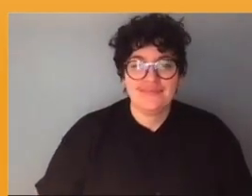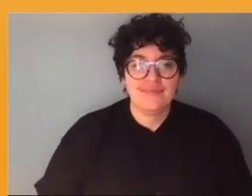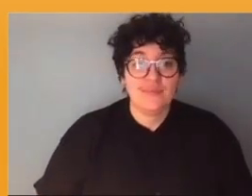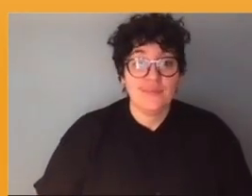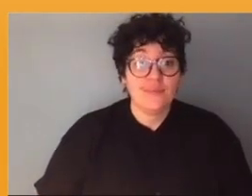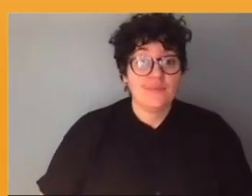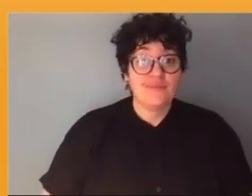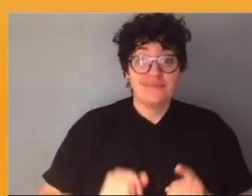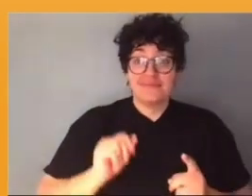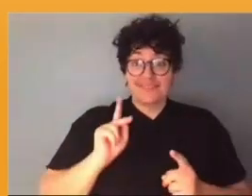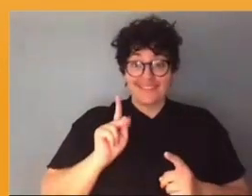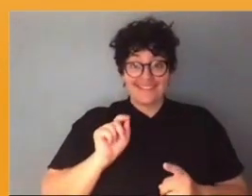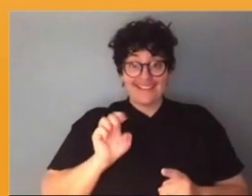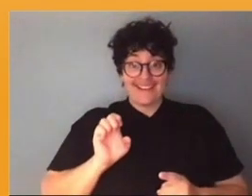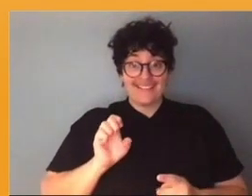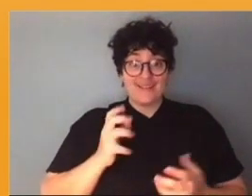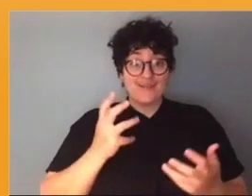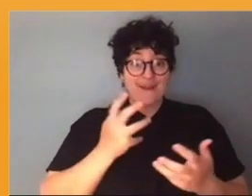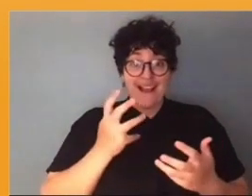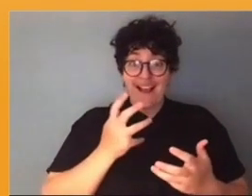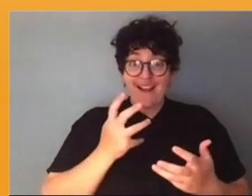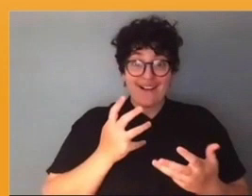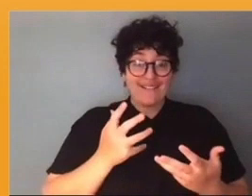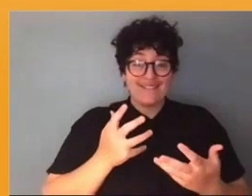So much to follow up on.